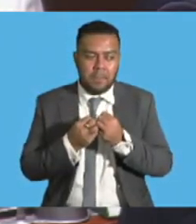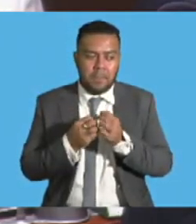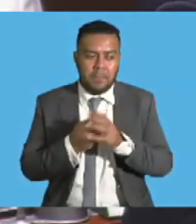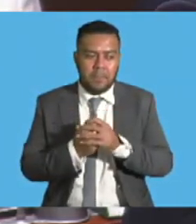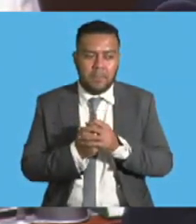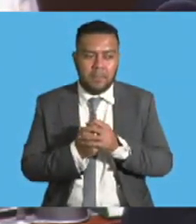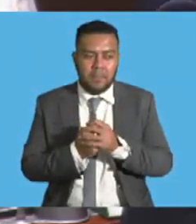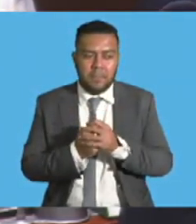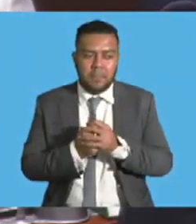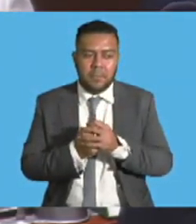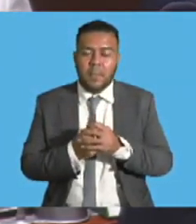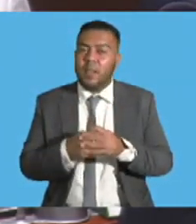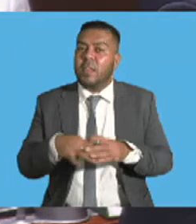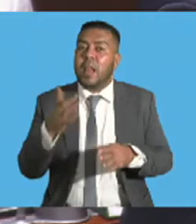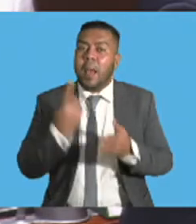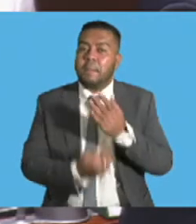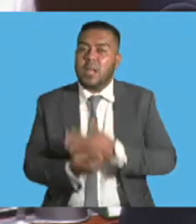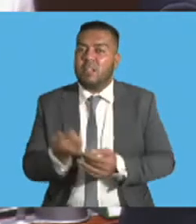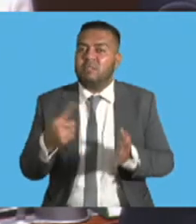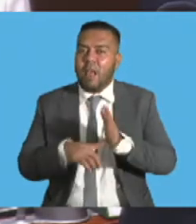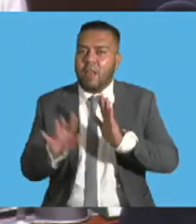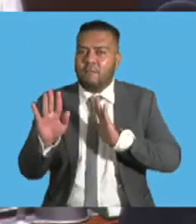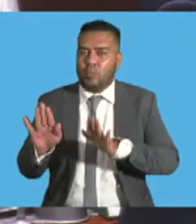were held in Nandawe.